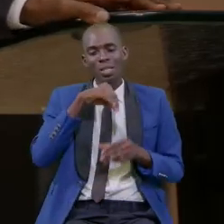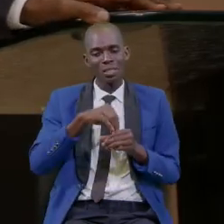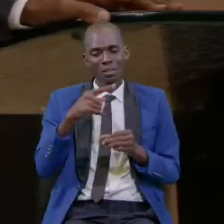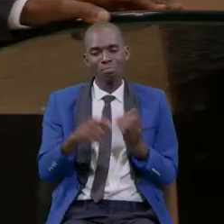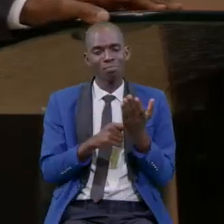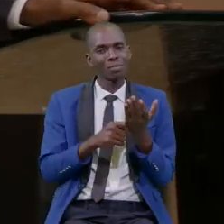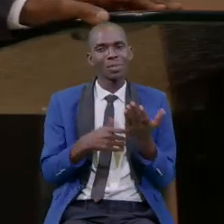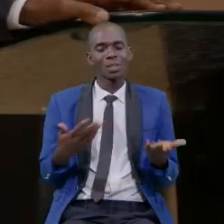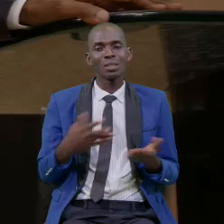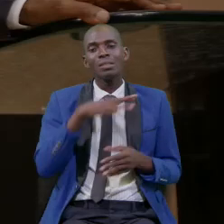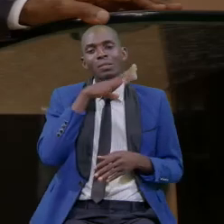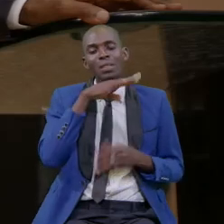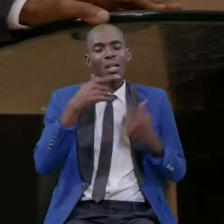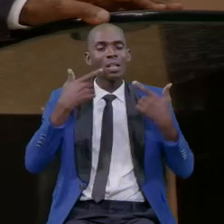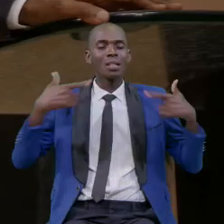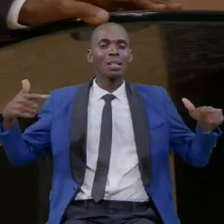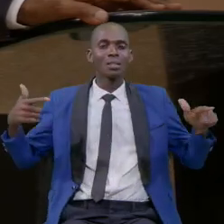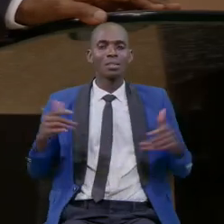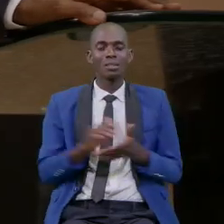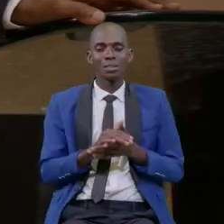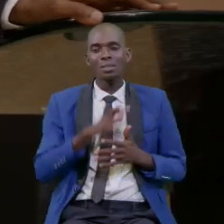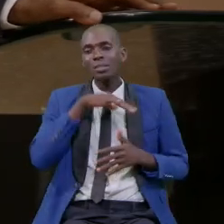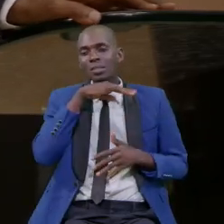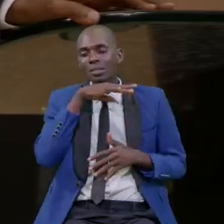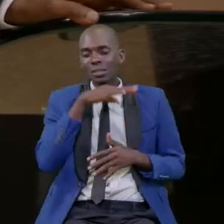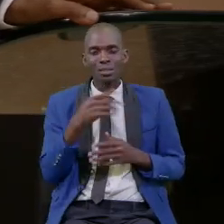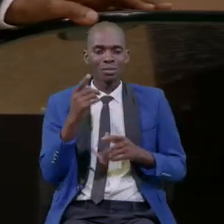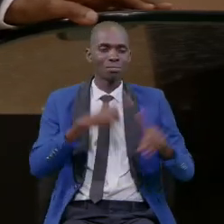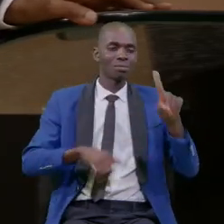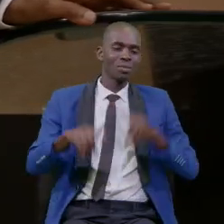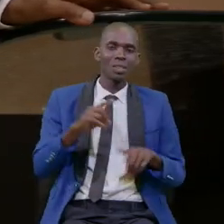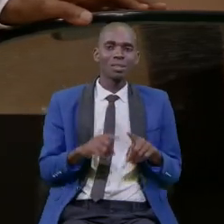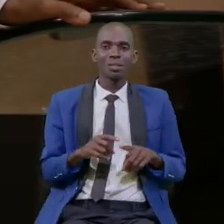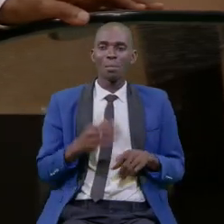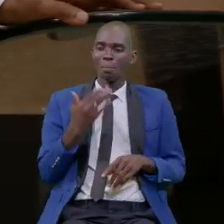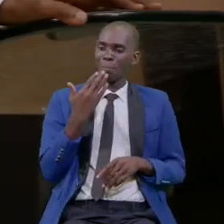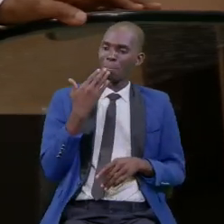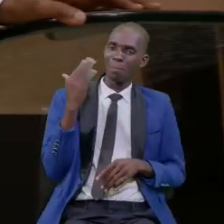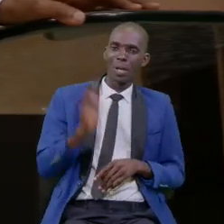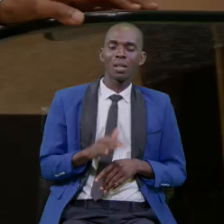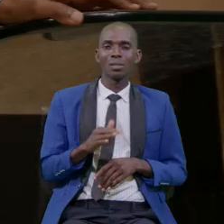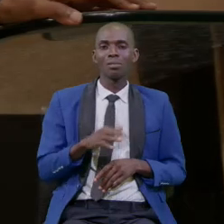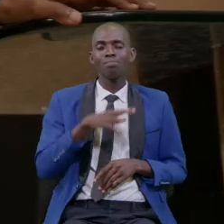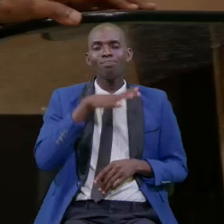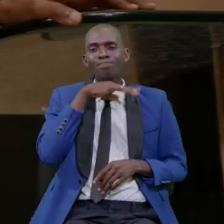of language. Filthiness of obscenity. Bad, corrupting,